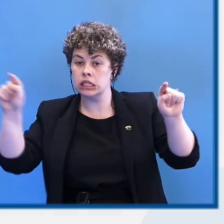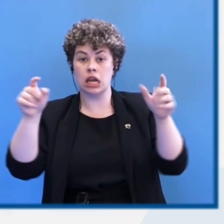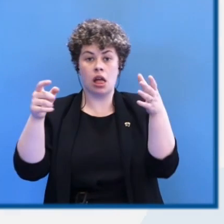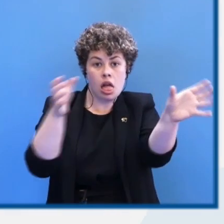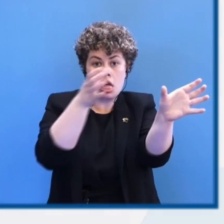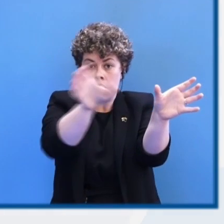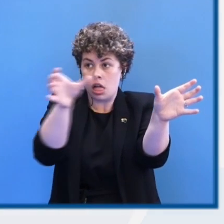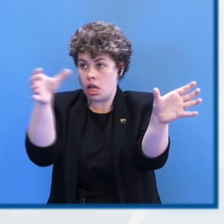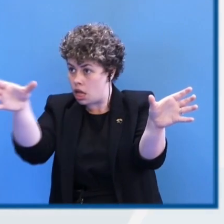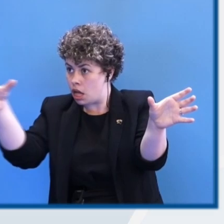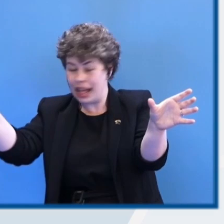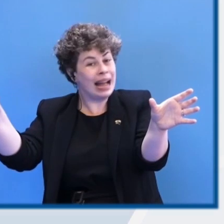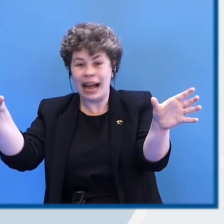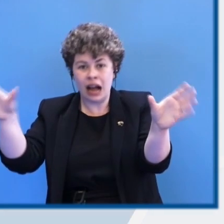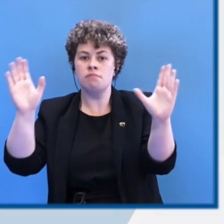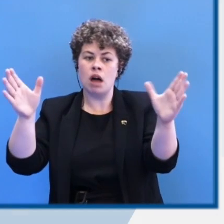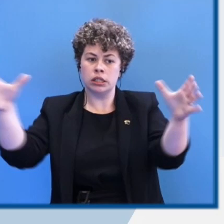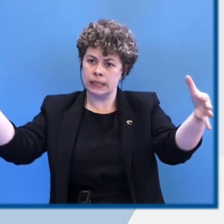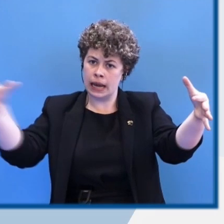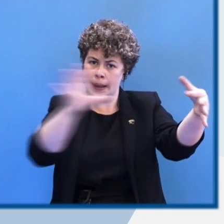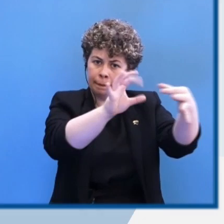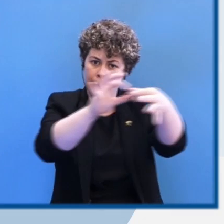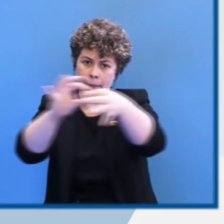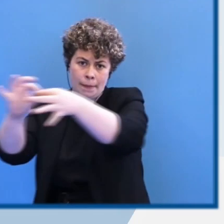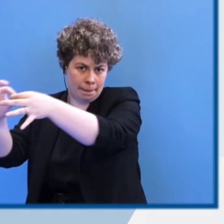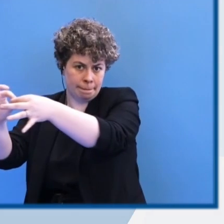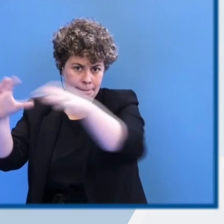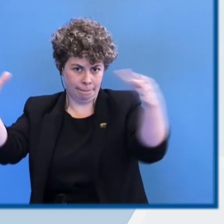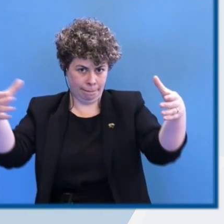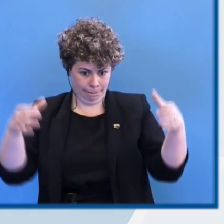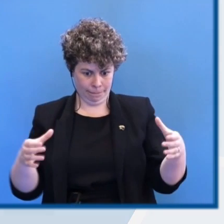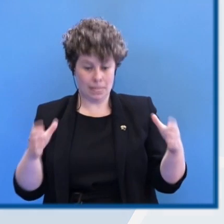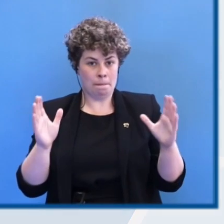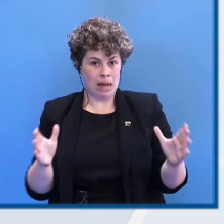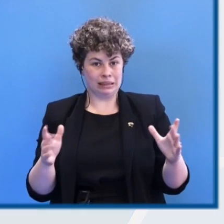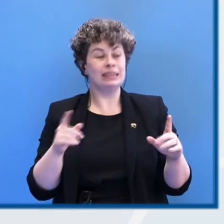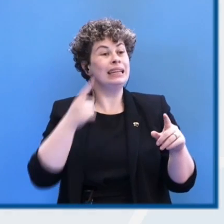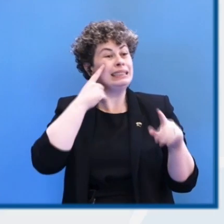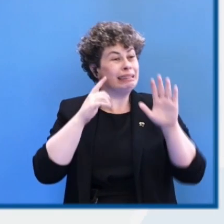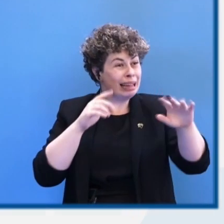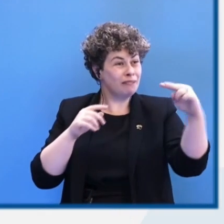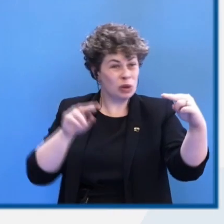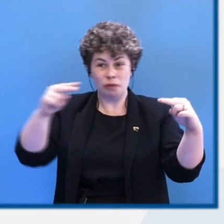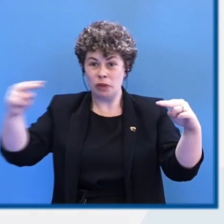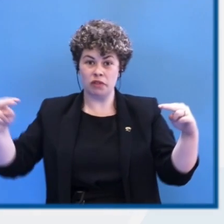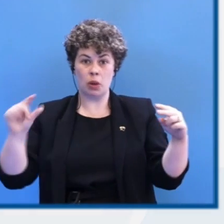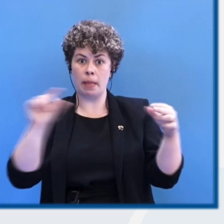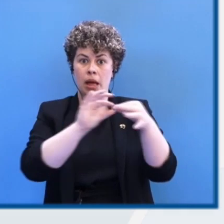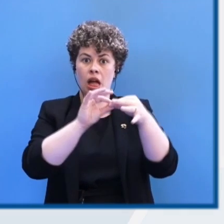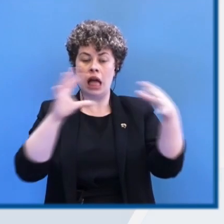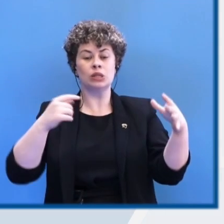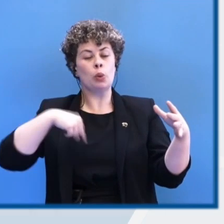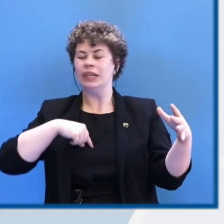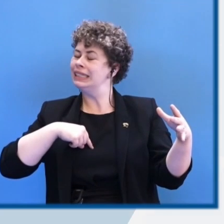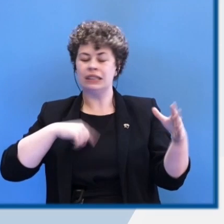consolidated. For that purpose, the Steering Committee on Intervention in Natural Hazard was brought to life. The responsible authorities